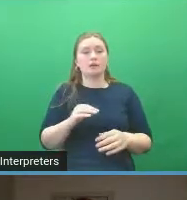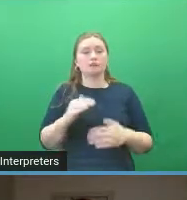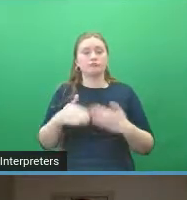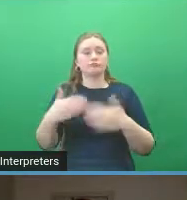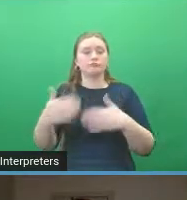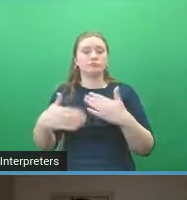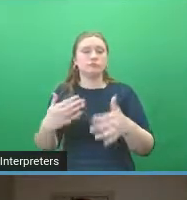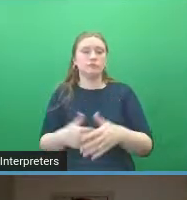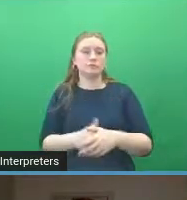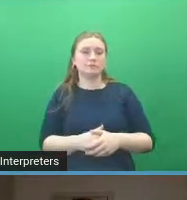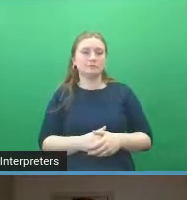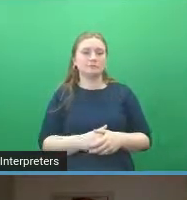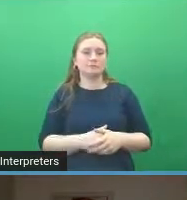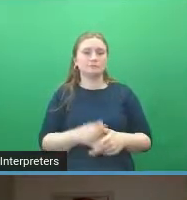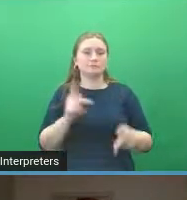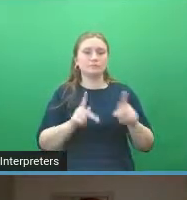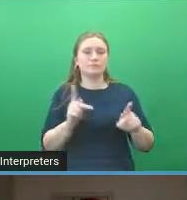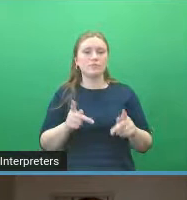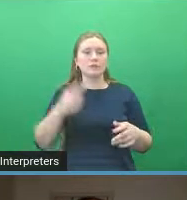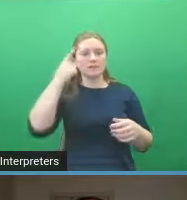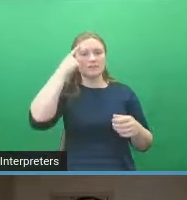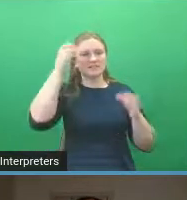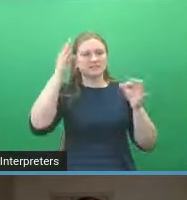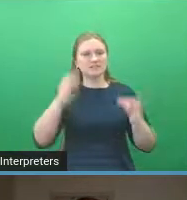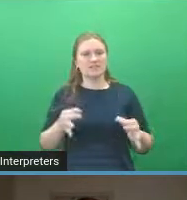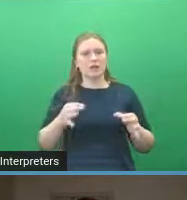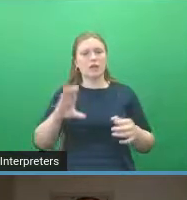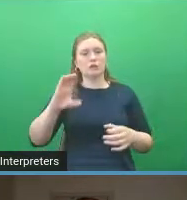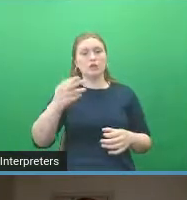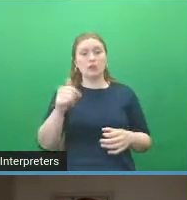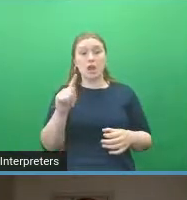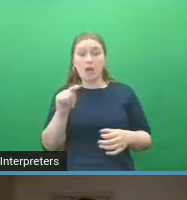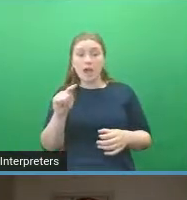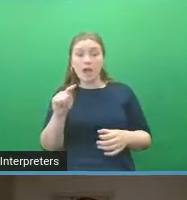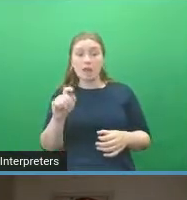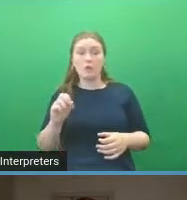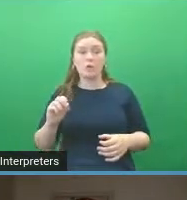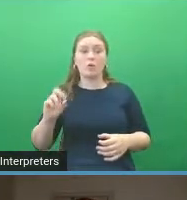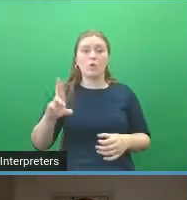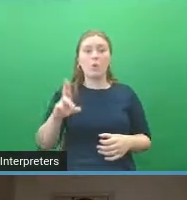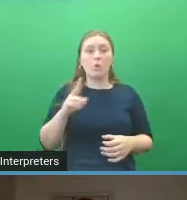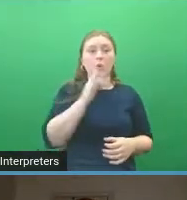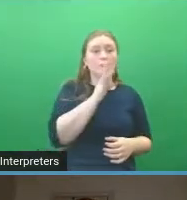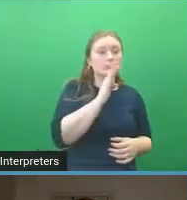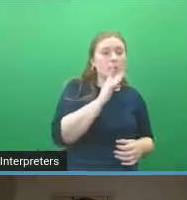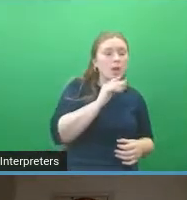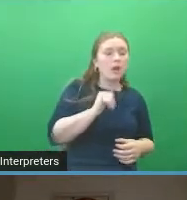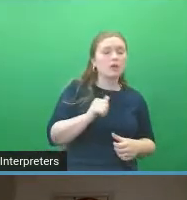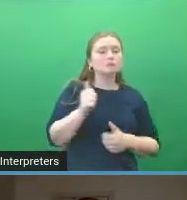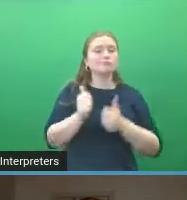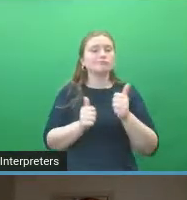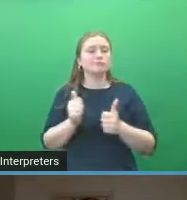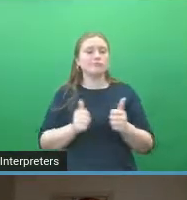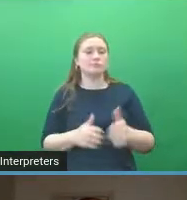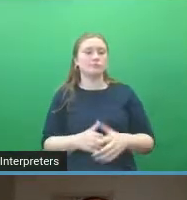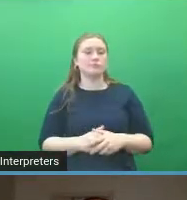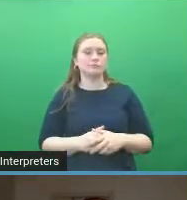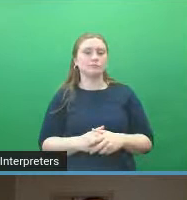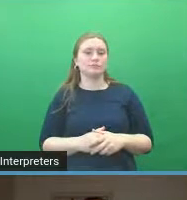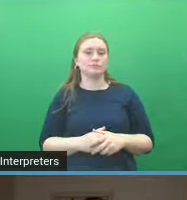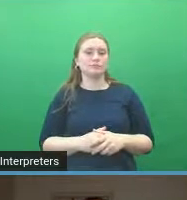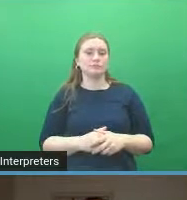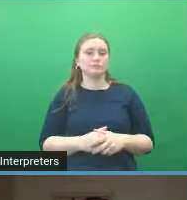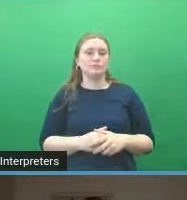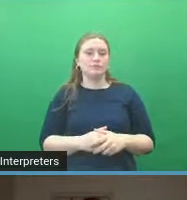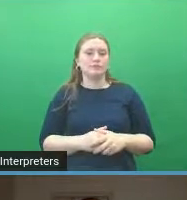rooms happen that people can choose to talk through the chat and in a group with someone doing this. Should make sure that they're including comments